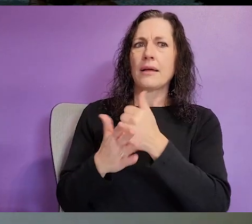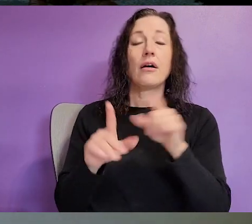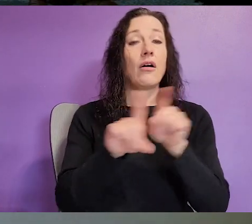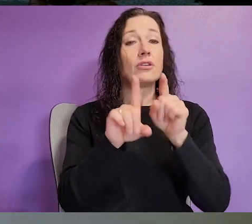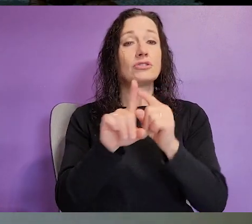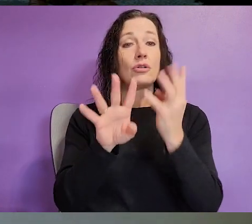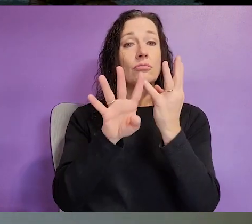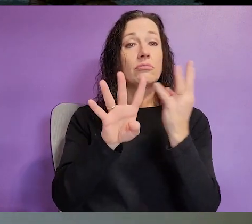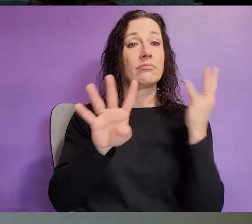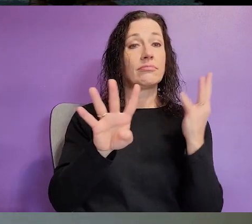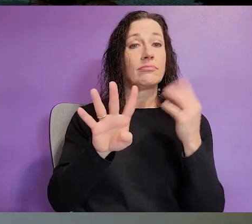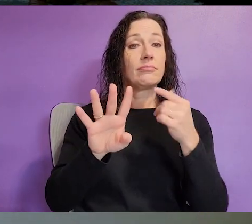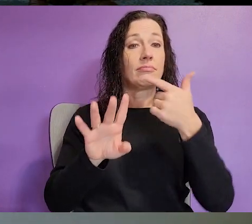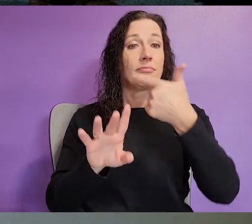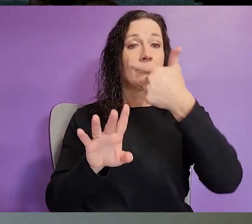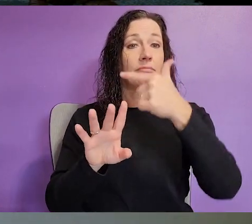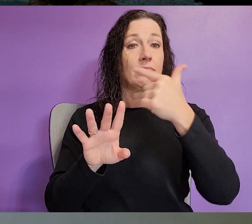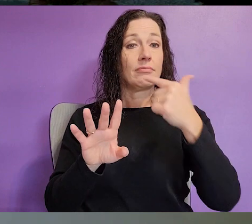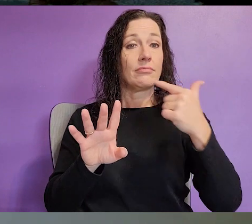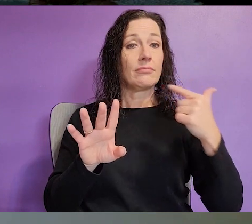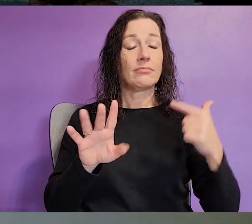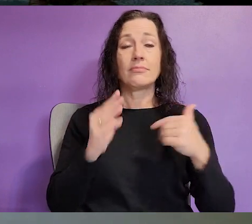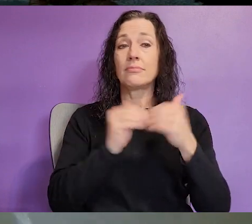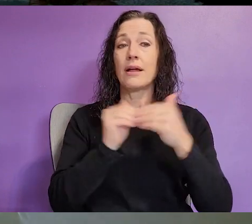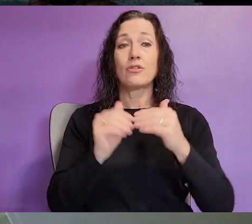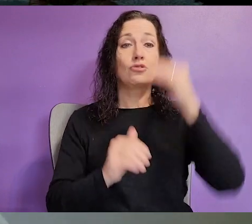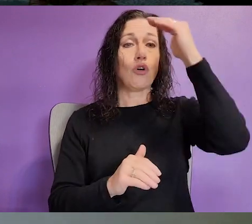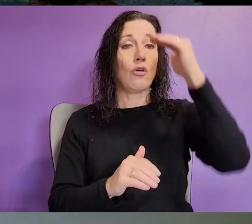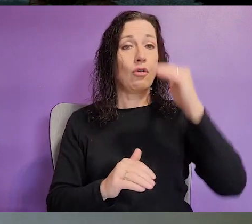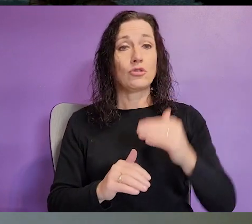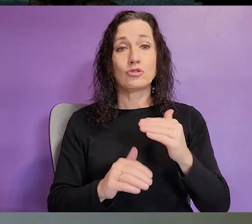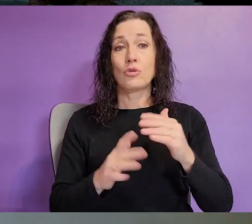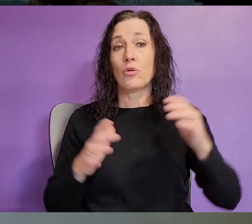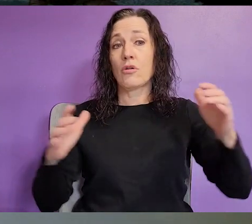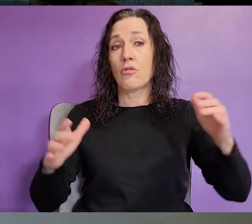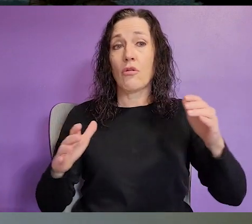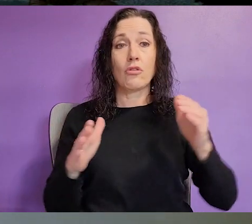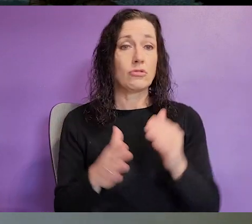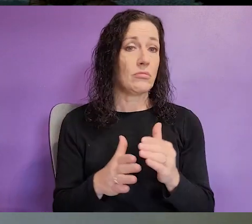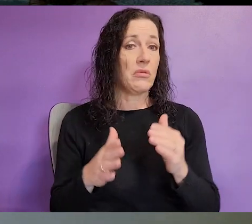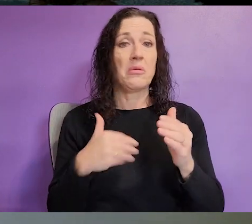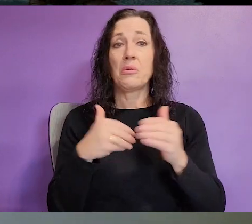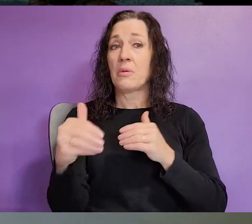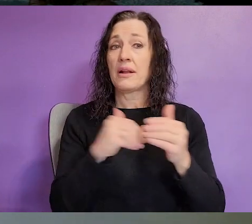person behind me. Little, tall, wide.